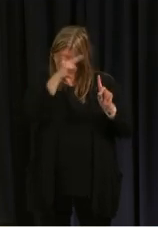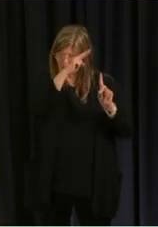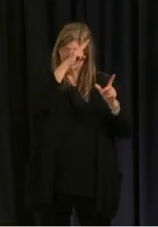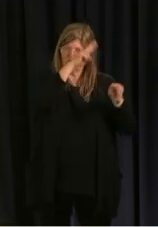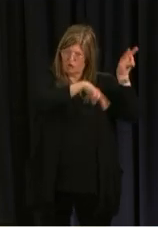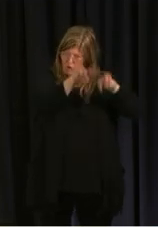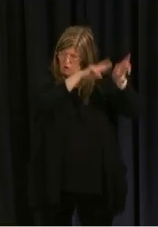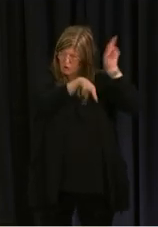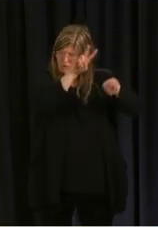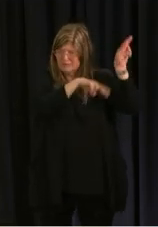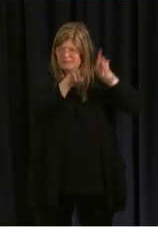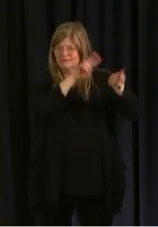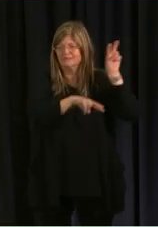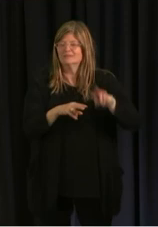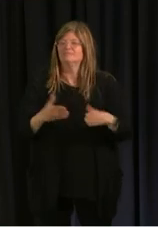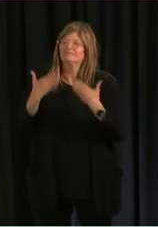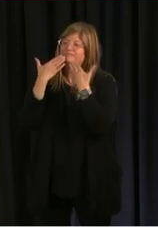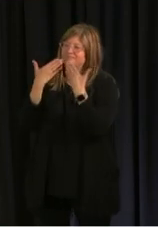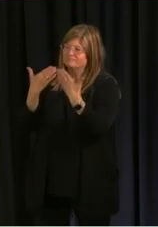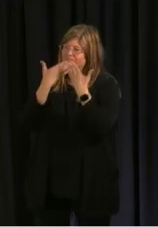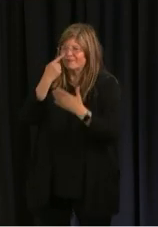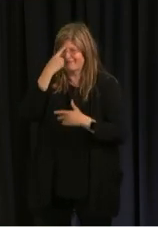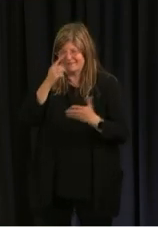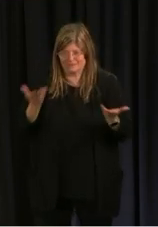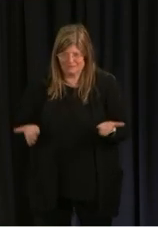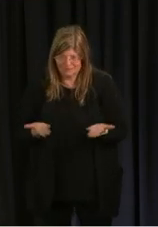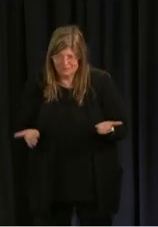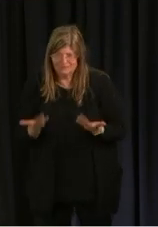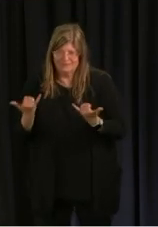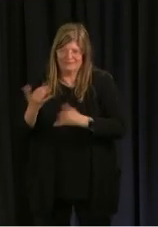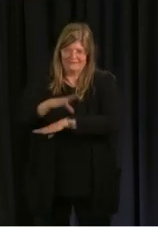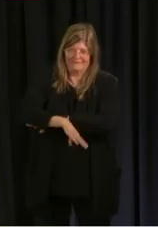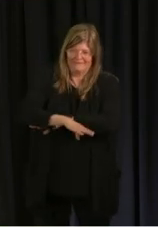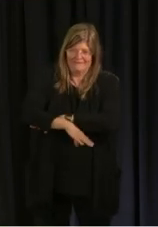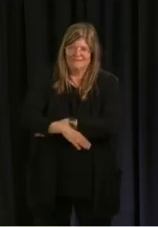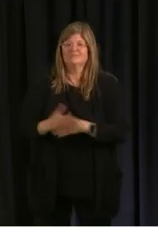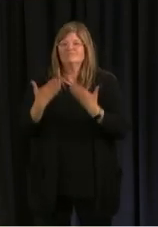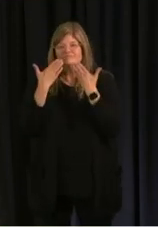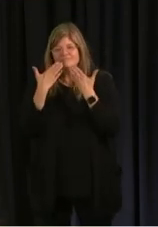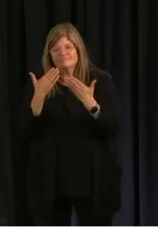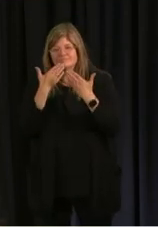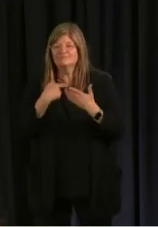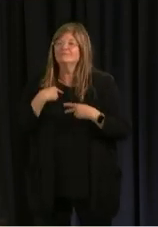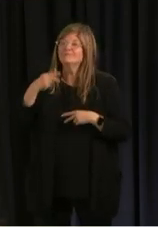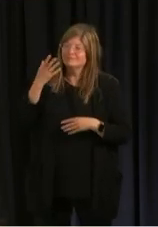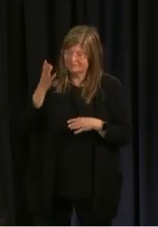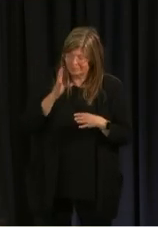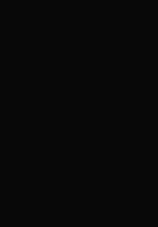And again, I want to thank you all so much for being here with us this evening. Thank you, and we'll talk to you soon.